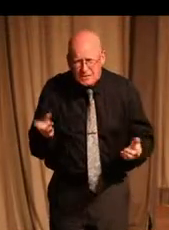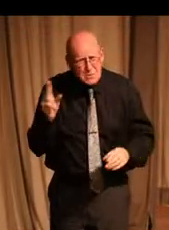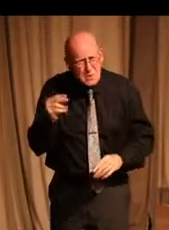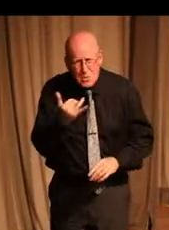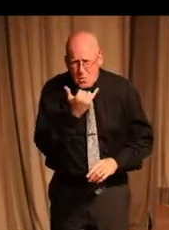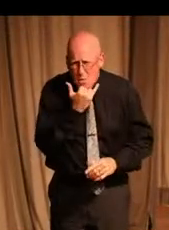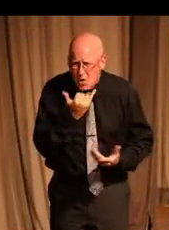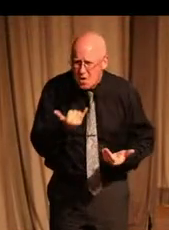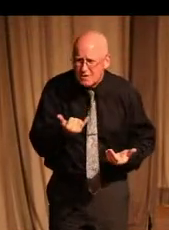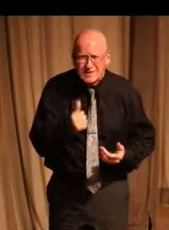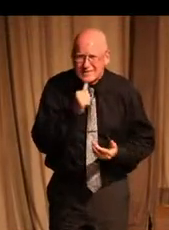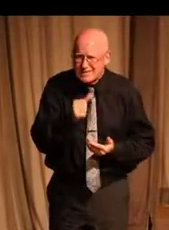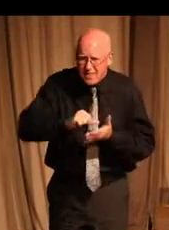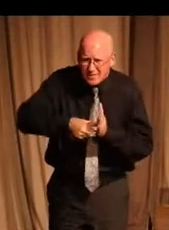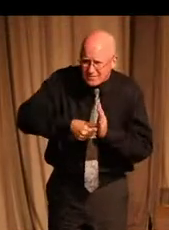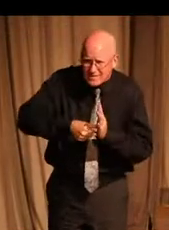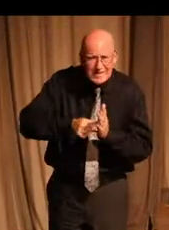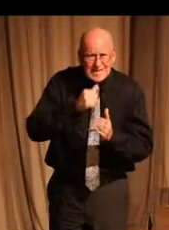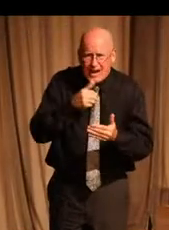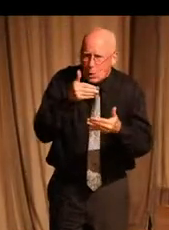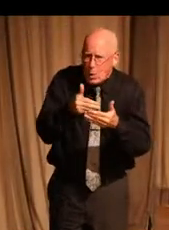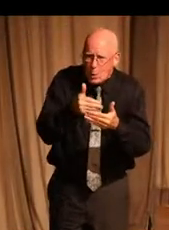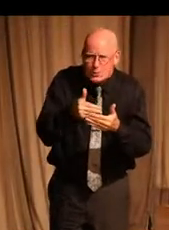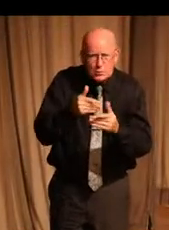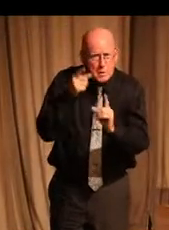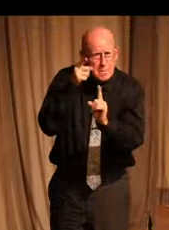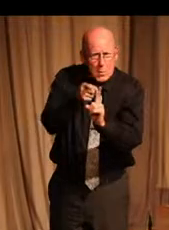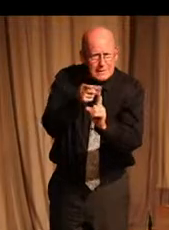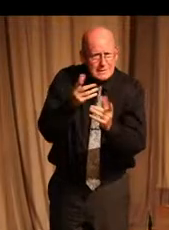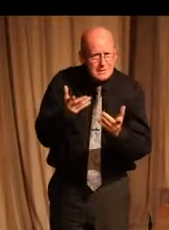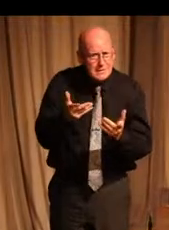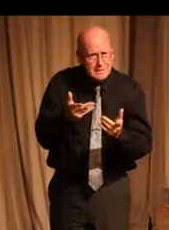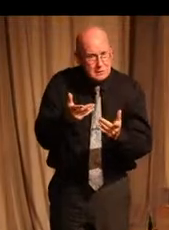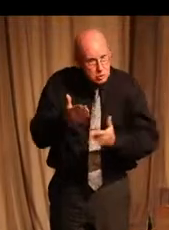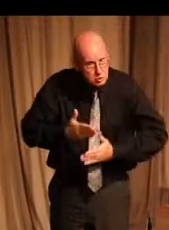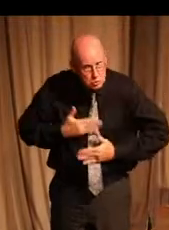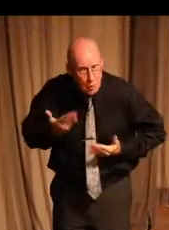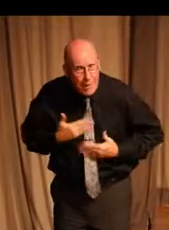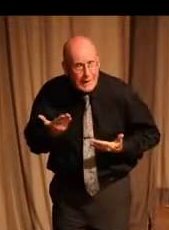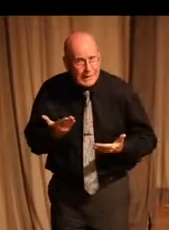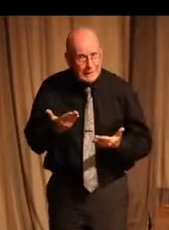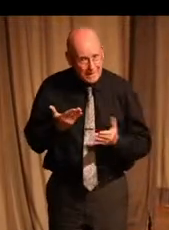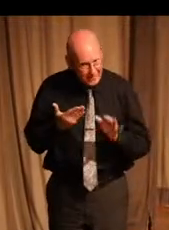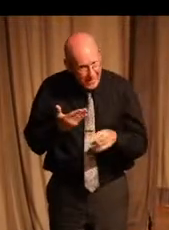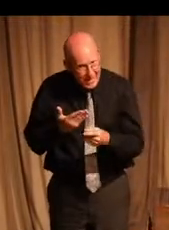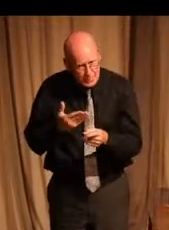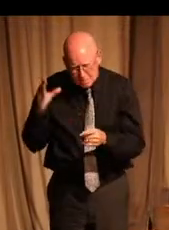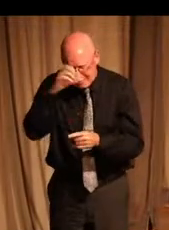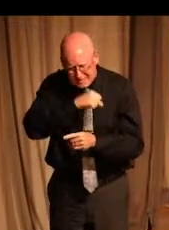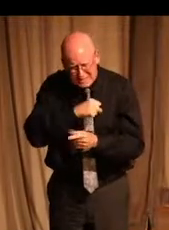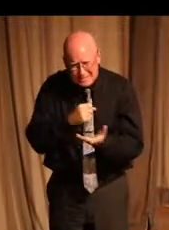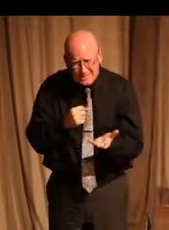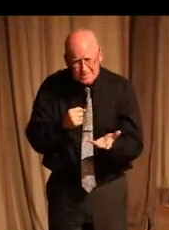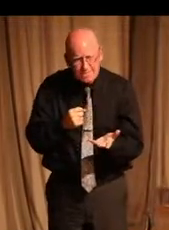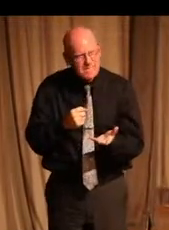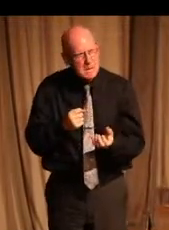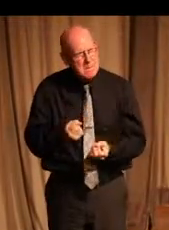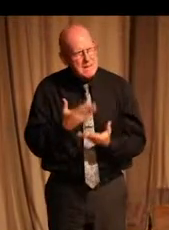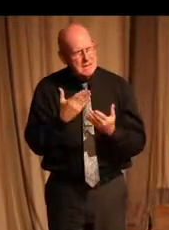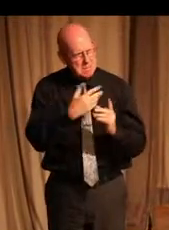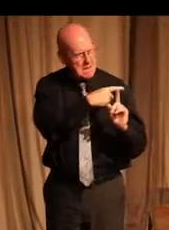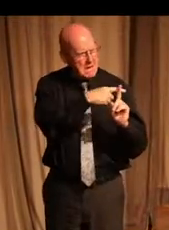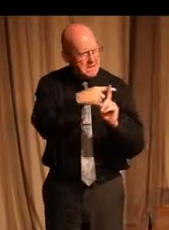know, like, that's not even close. You know, it was joy, or it was, you know, there was many other things that were going